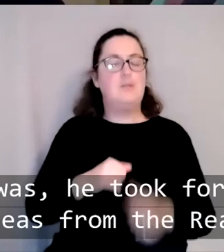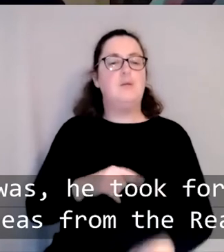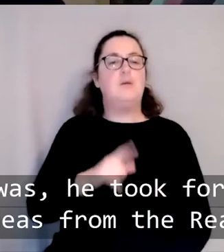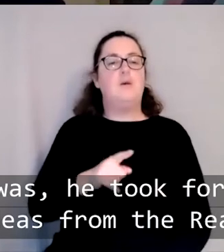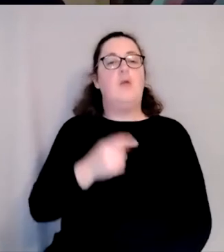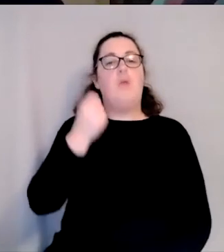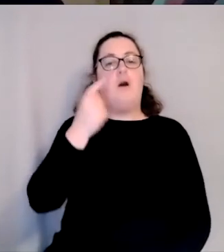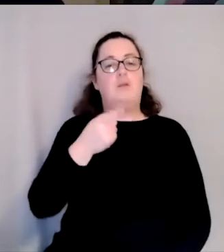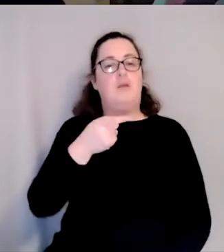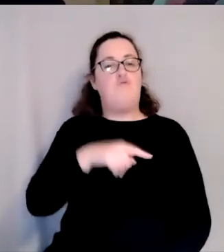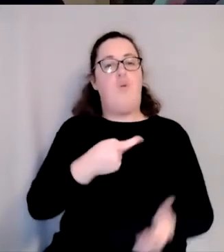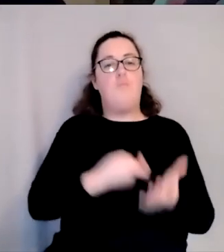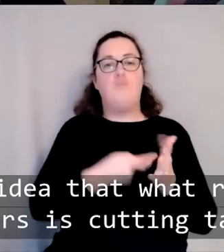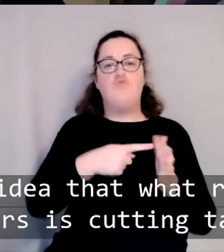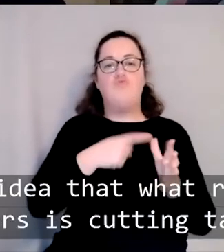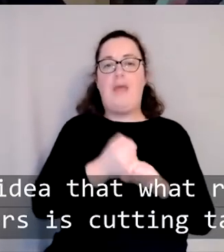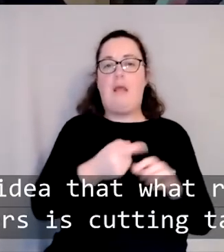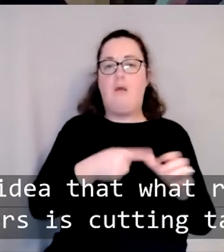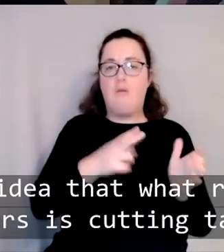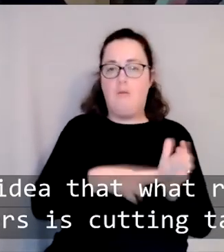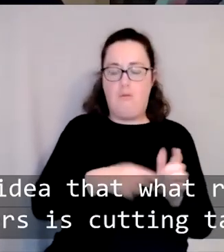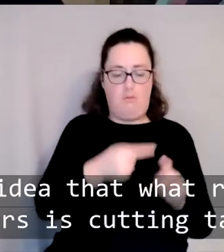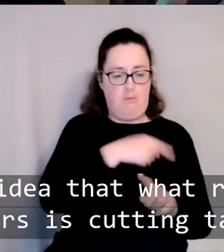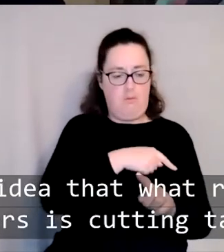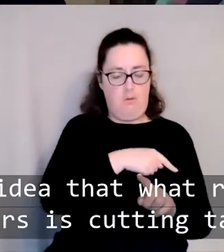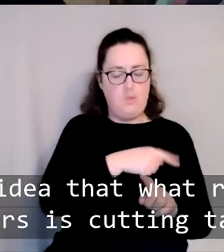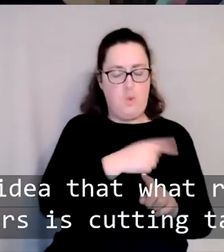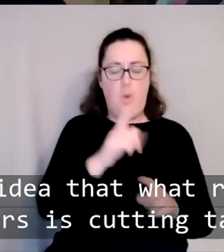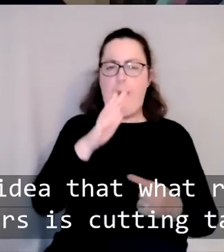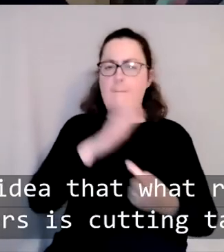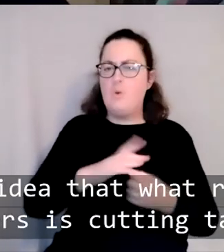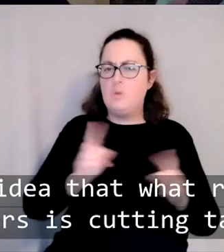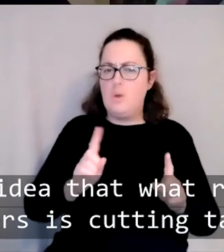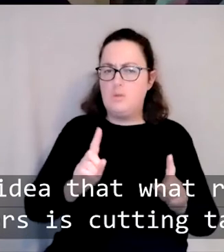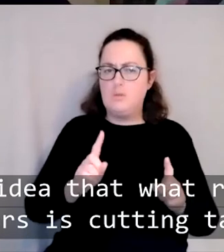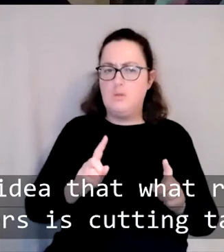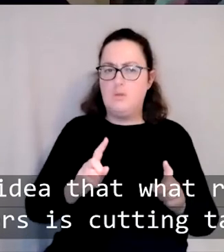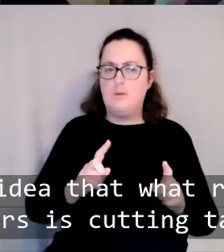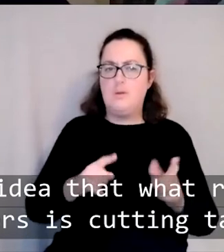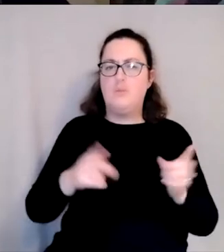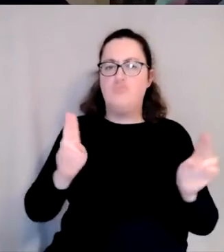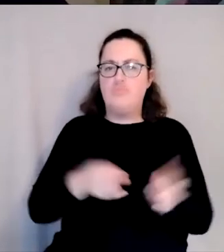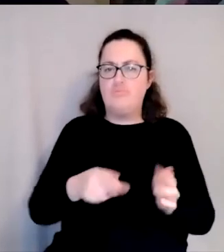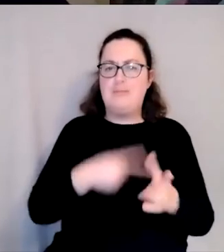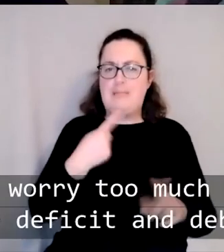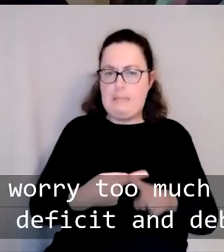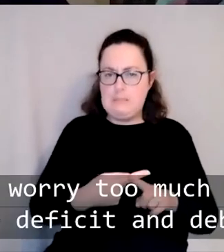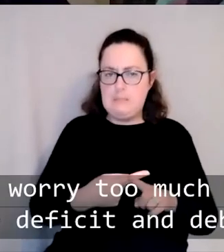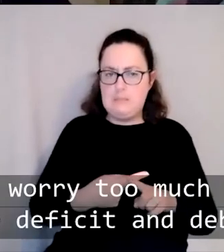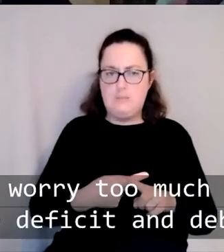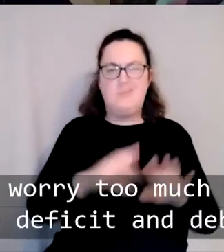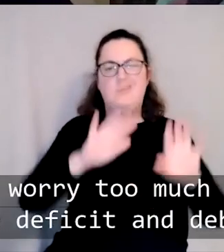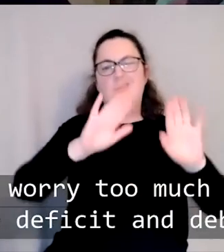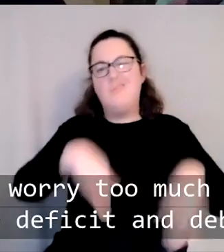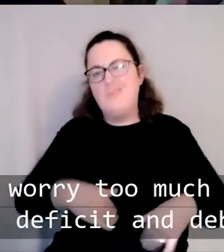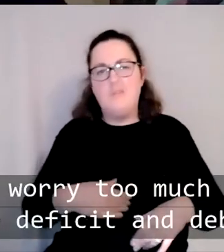the Reaganites. This idea that what really matters is cutting taxes. Don't worry too